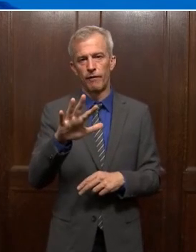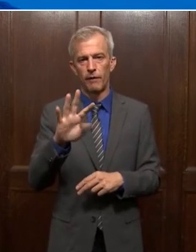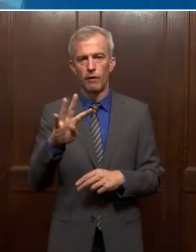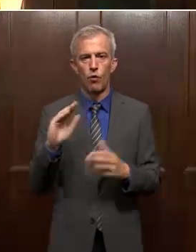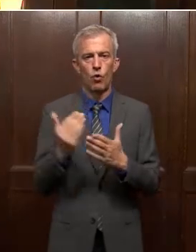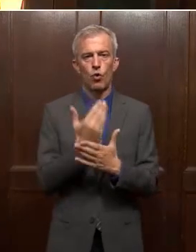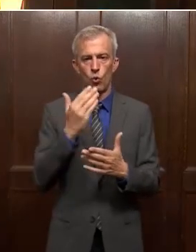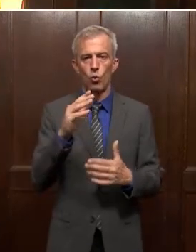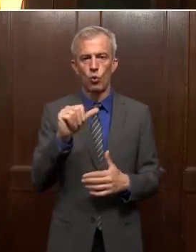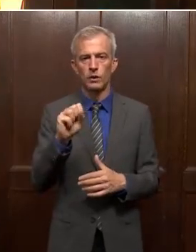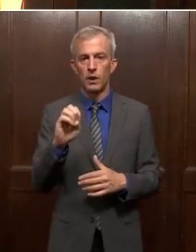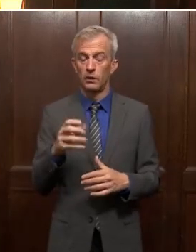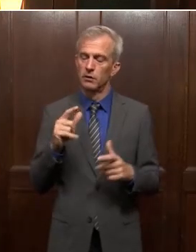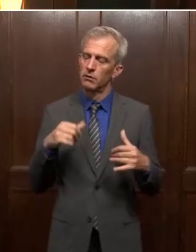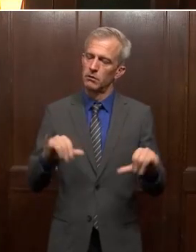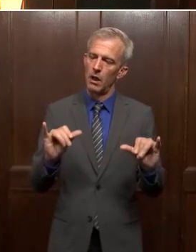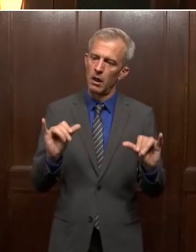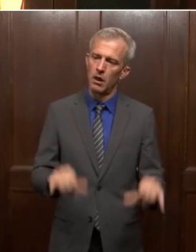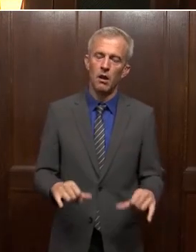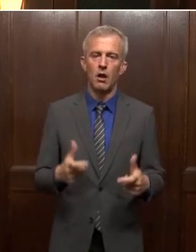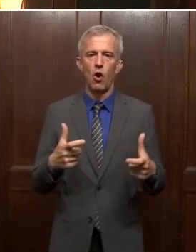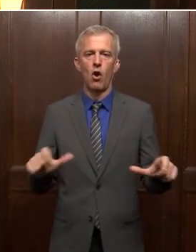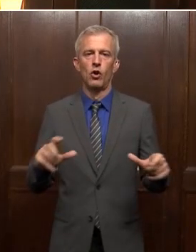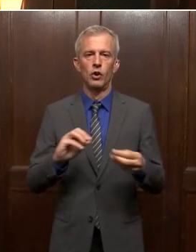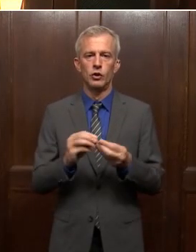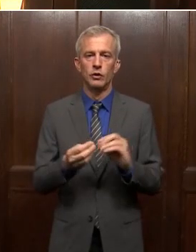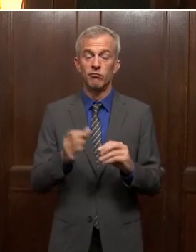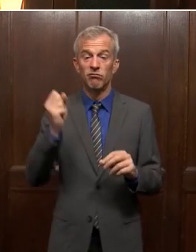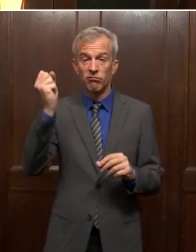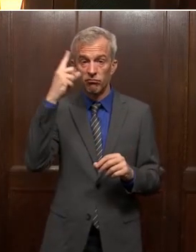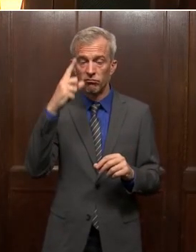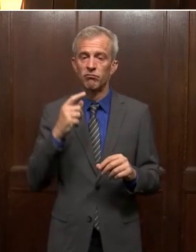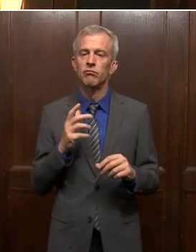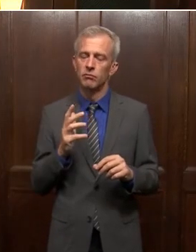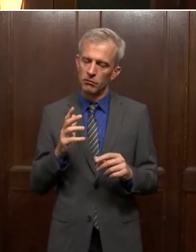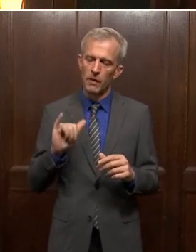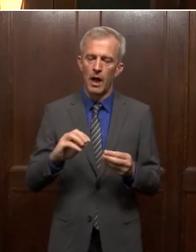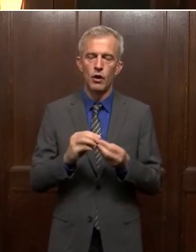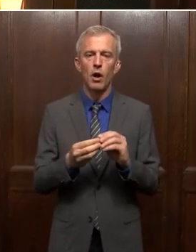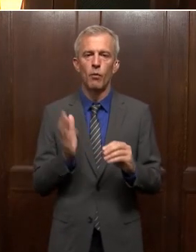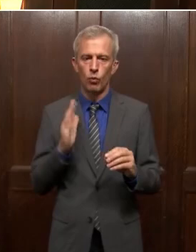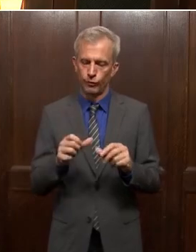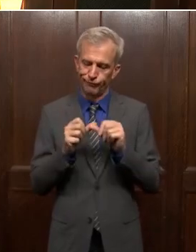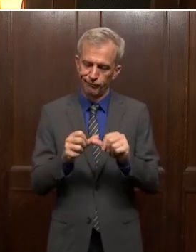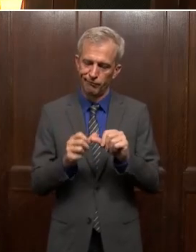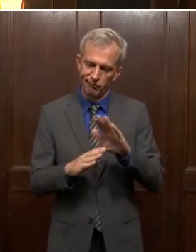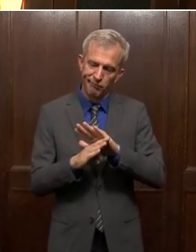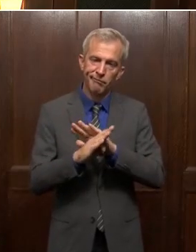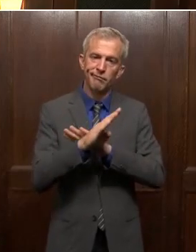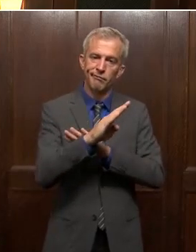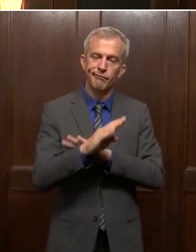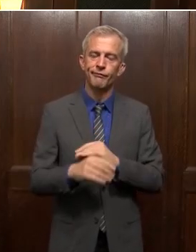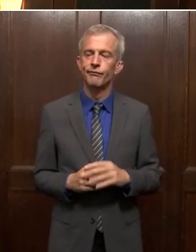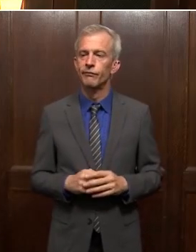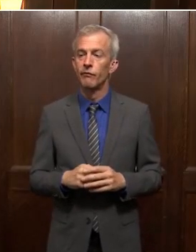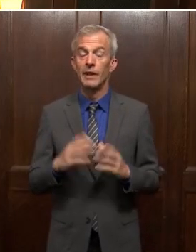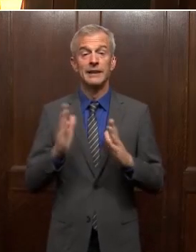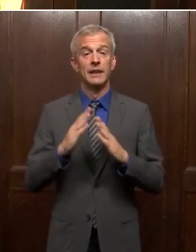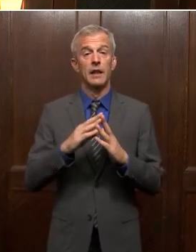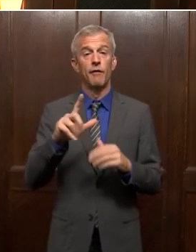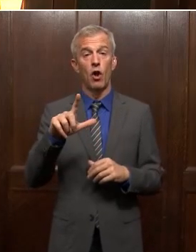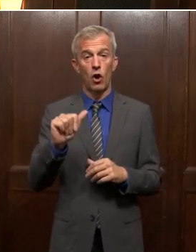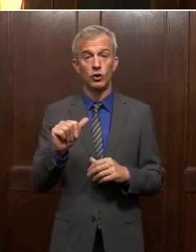still a large number, and one that we should expect to keep seeing in the days ahead. In the city of Los Angeles, those cases